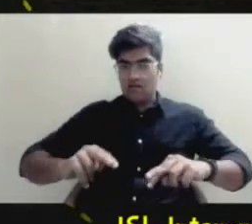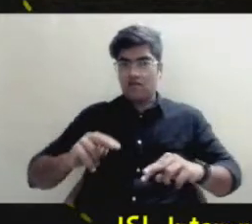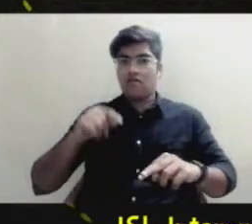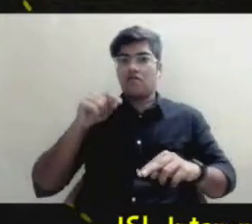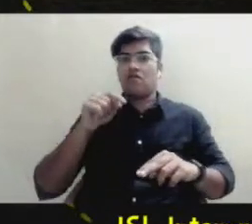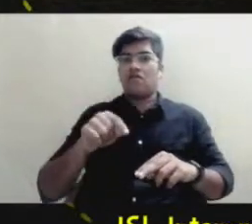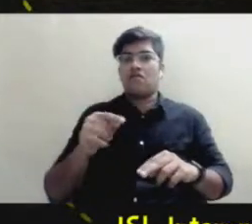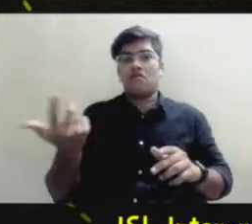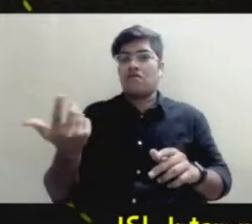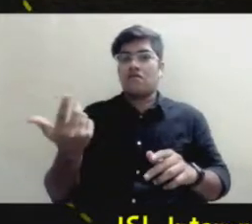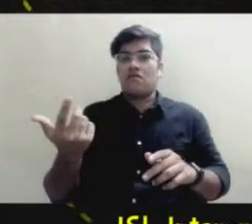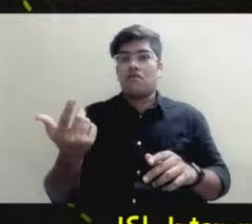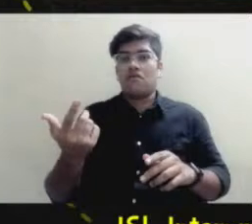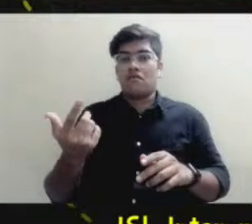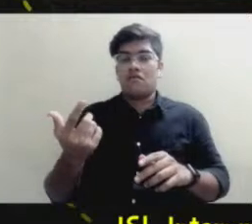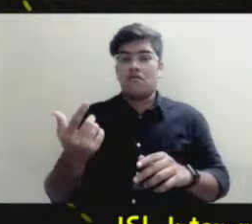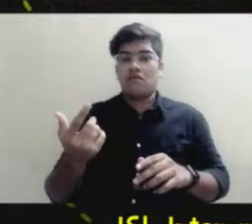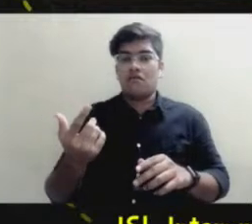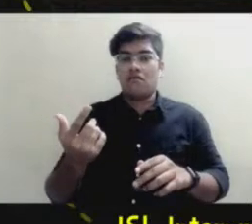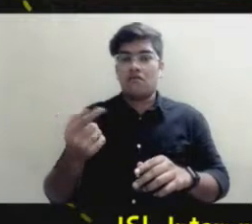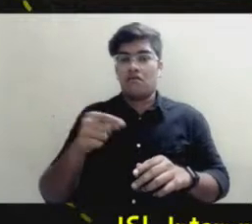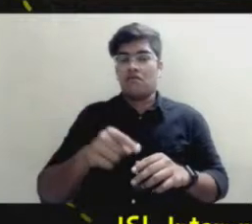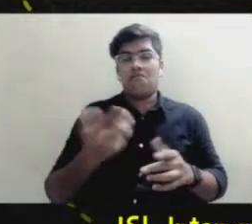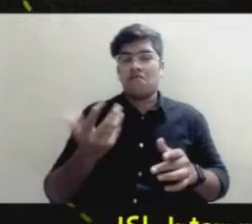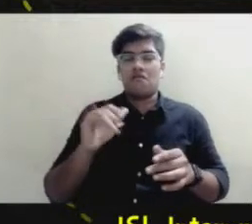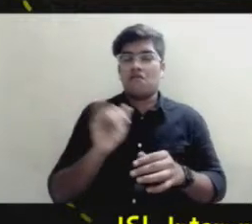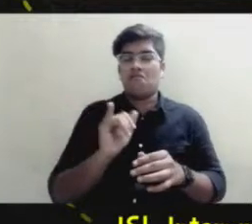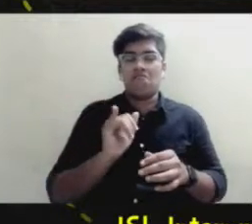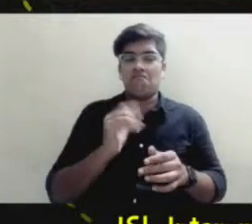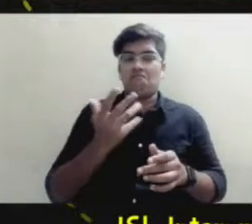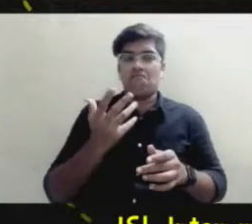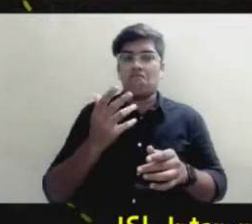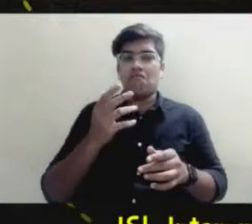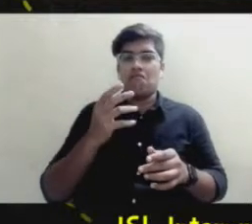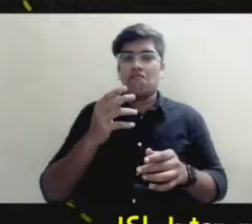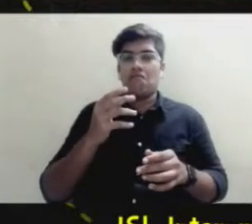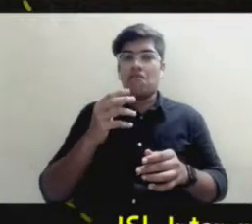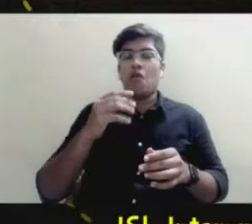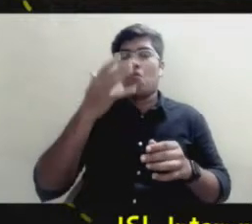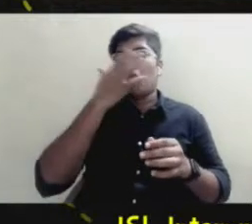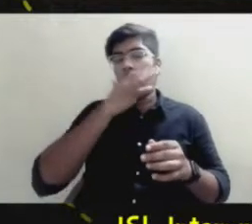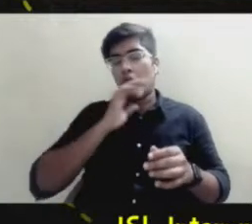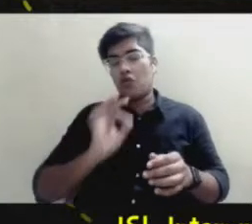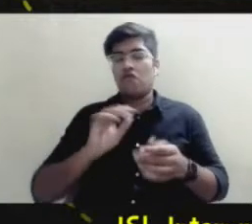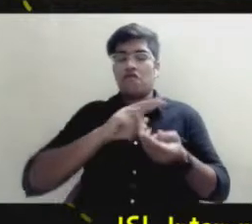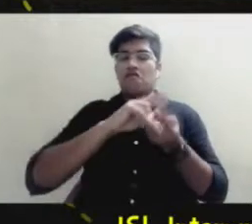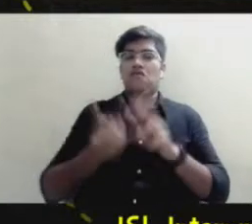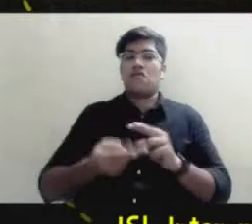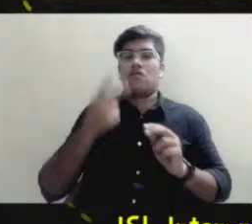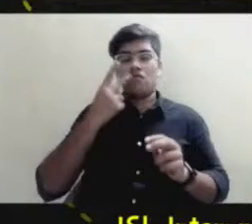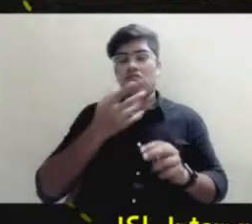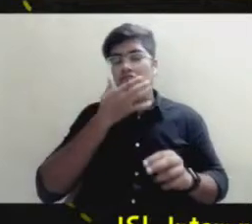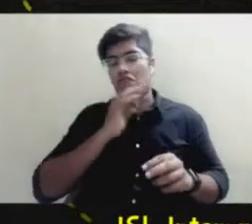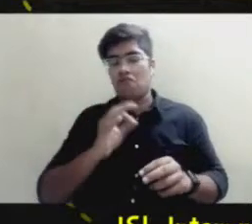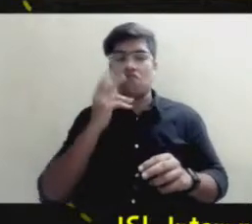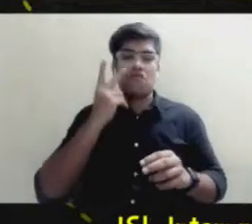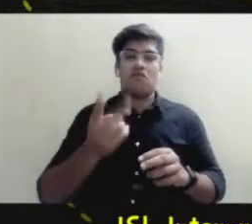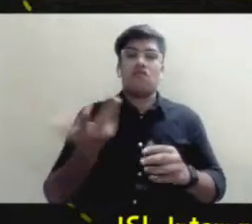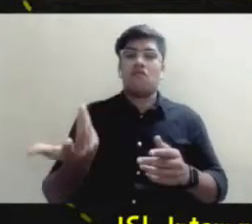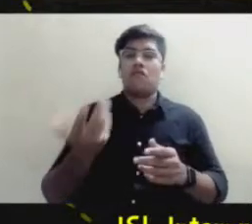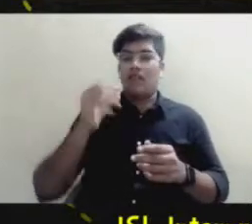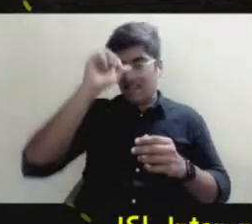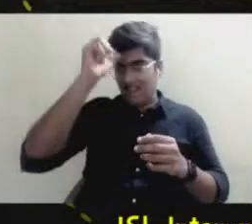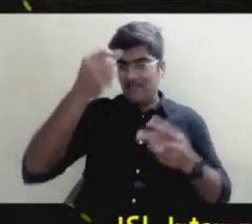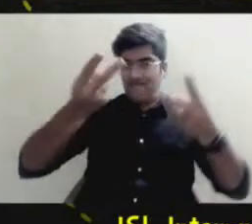absolutely unabashedly erotic or beautifully romantic. I mean, we learn these songs when we are